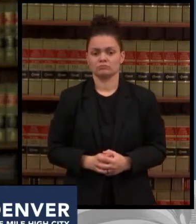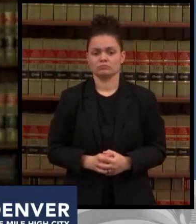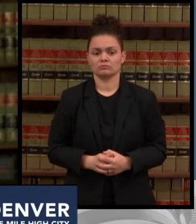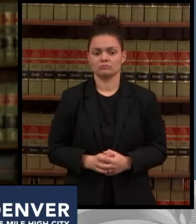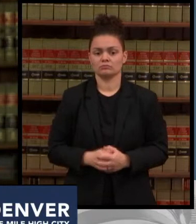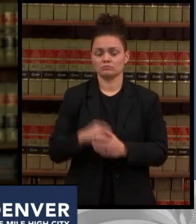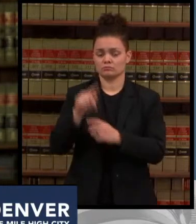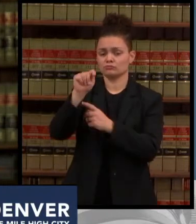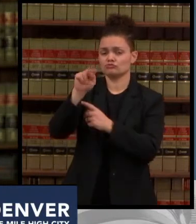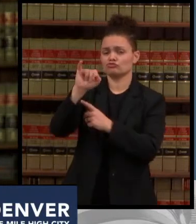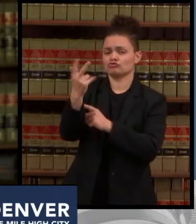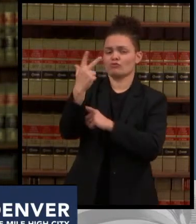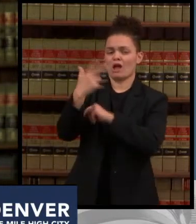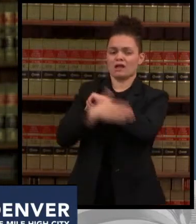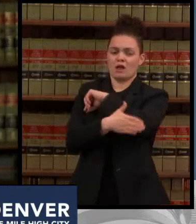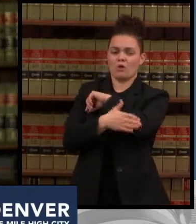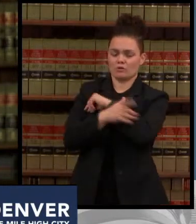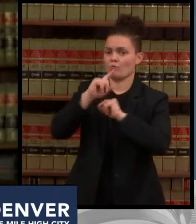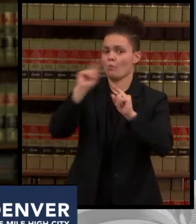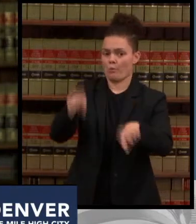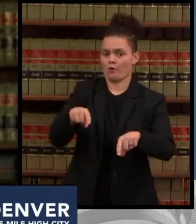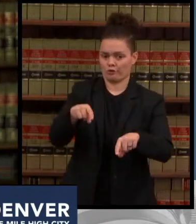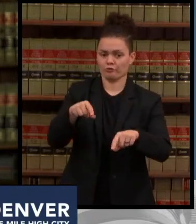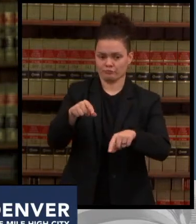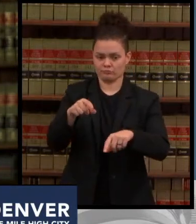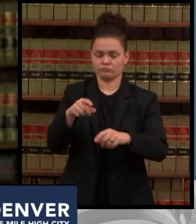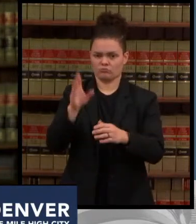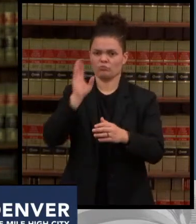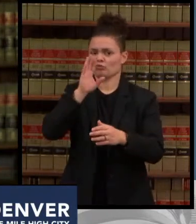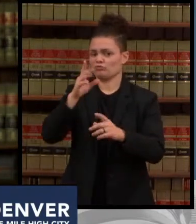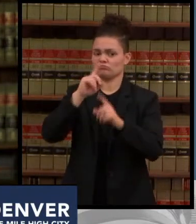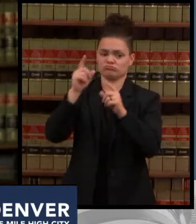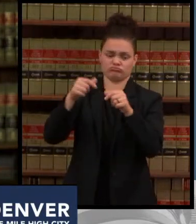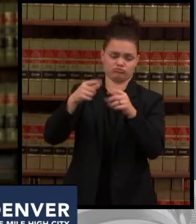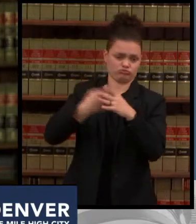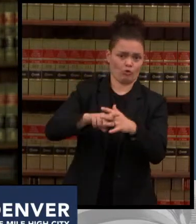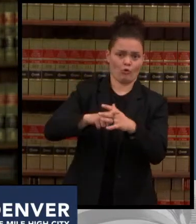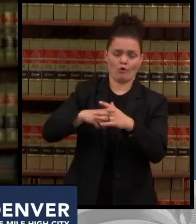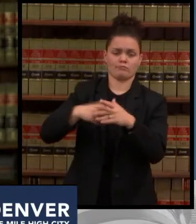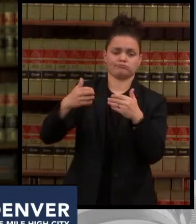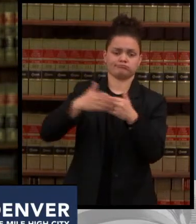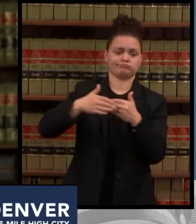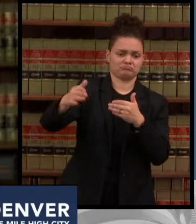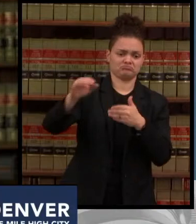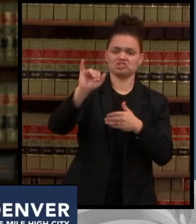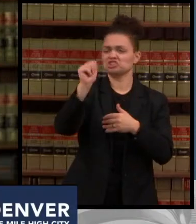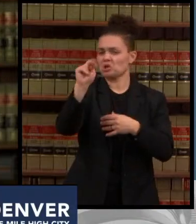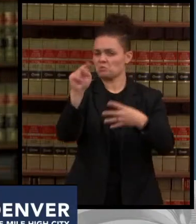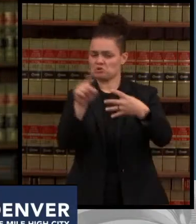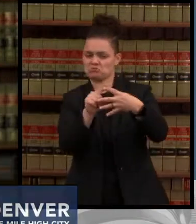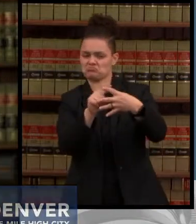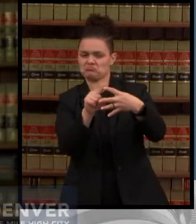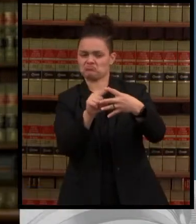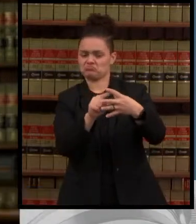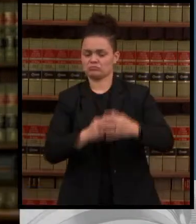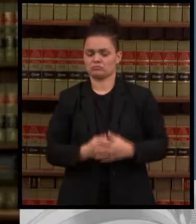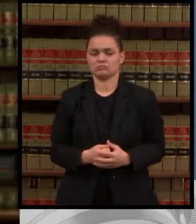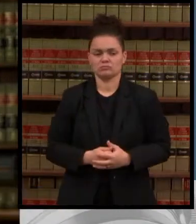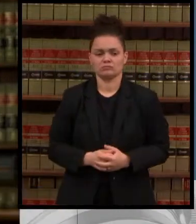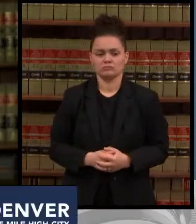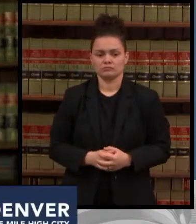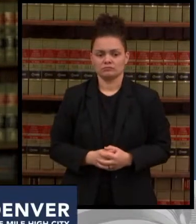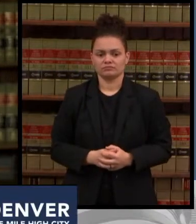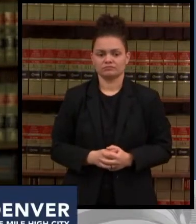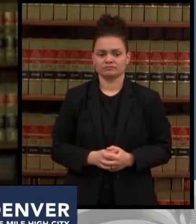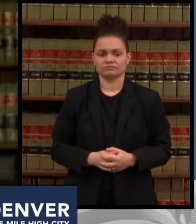through the same period of time as Denver, through the end of the New Year's holiday season. We're currently tying our metric of ending